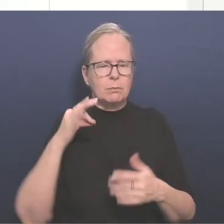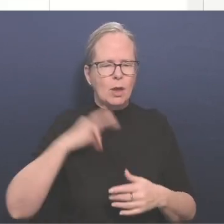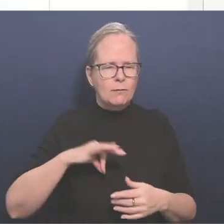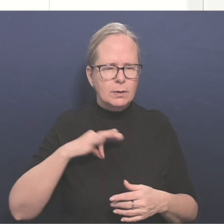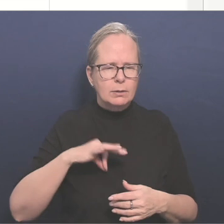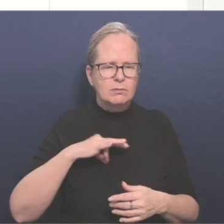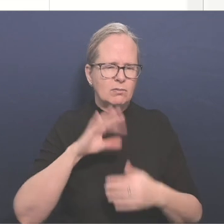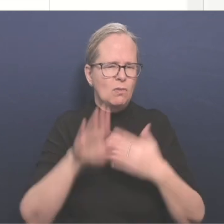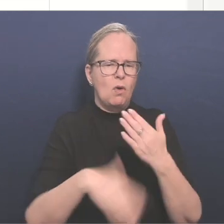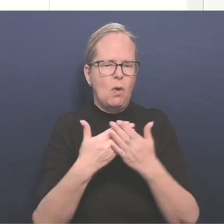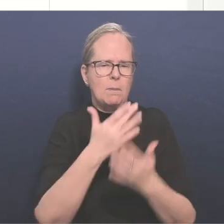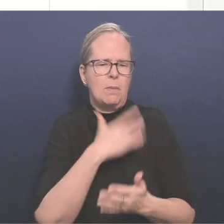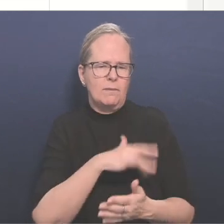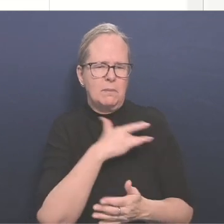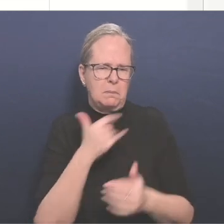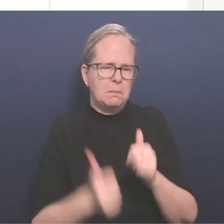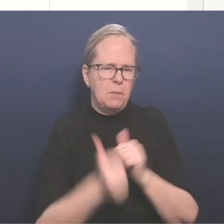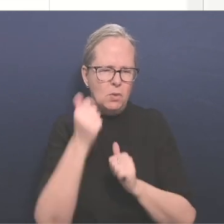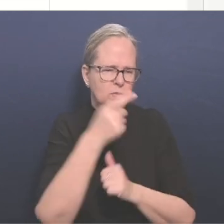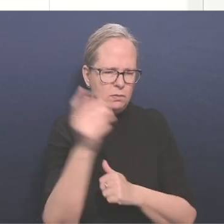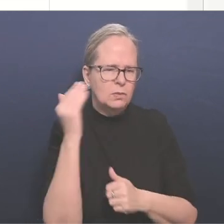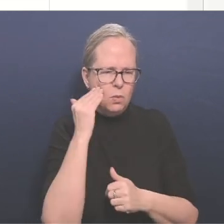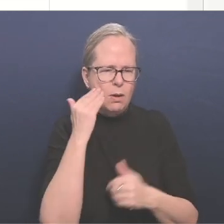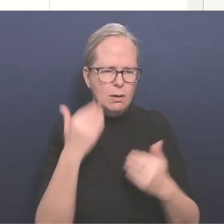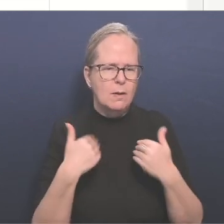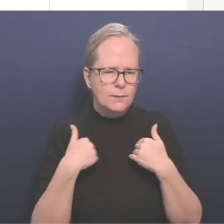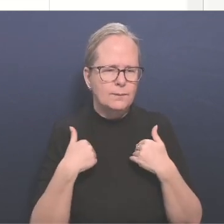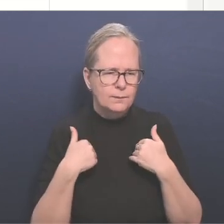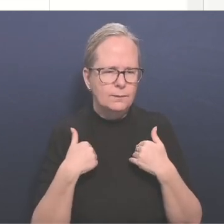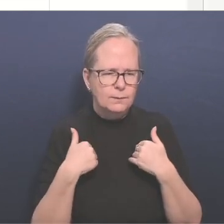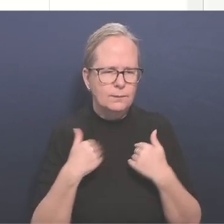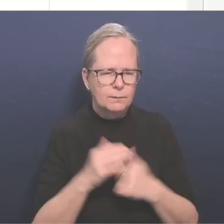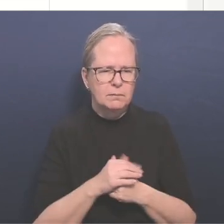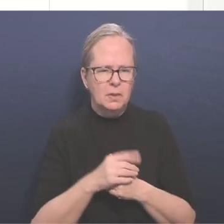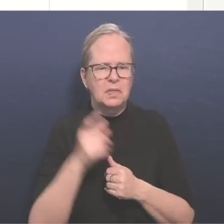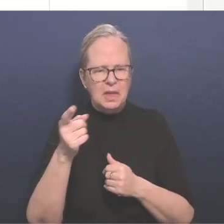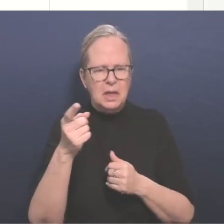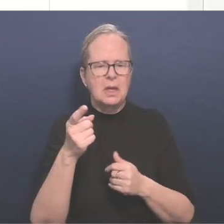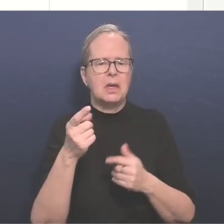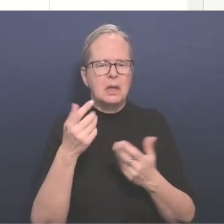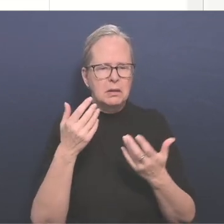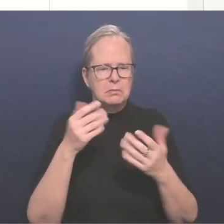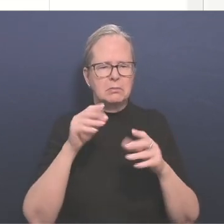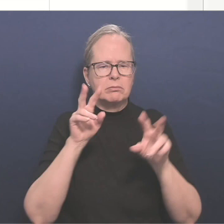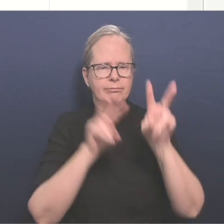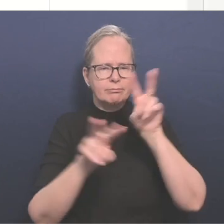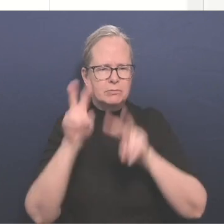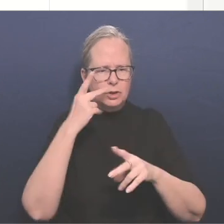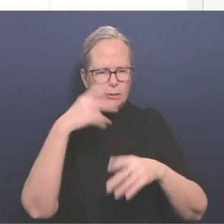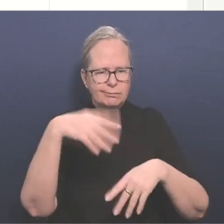role play of Aisha, and I'll ask her questions. Then we'll go ahead and